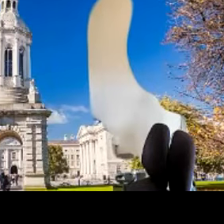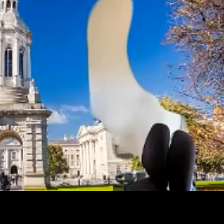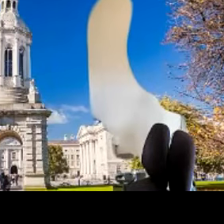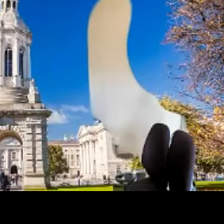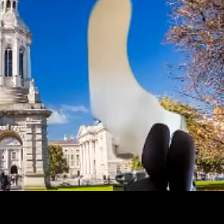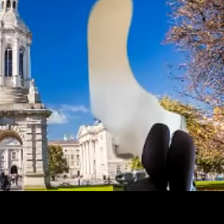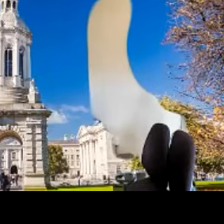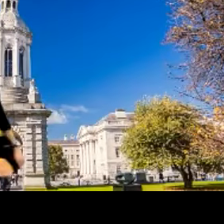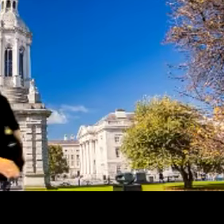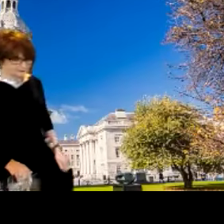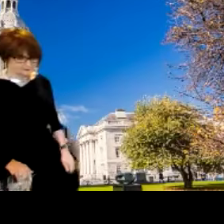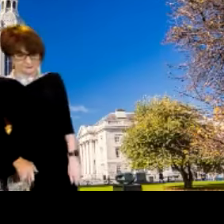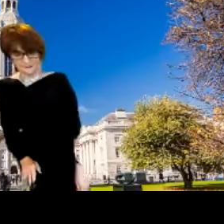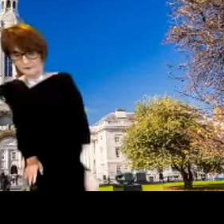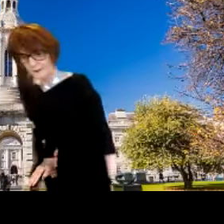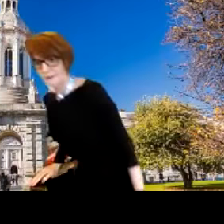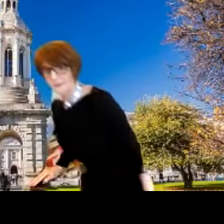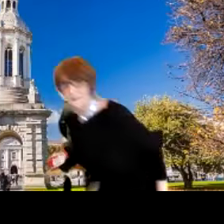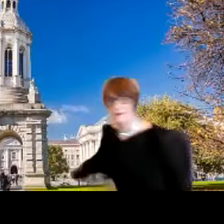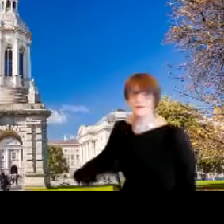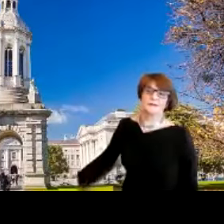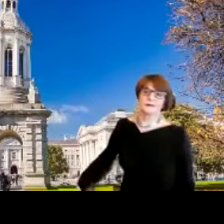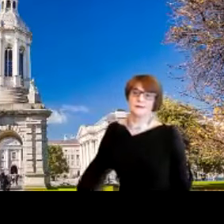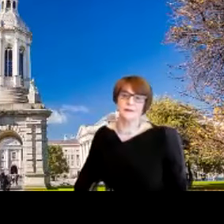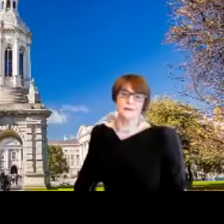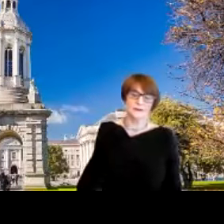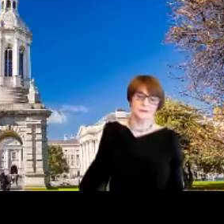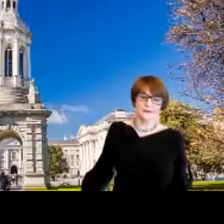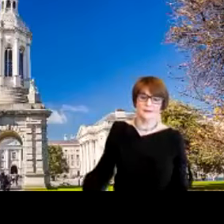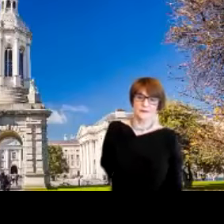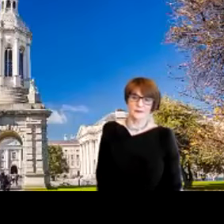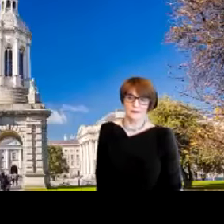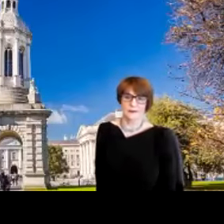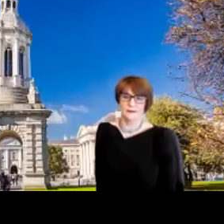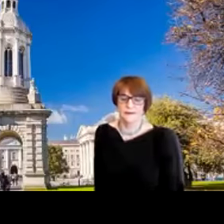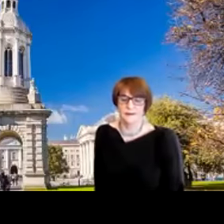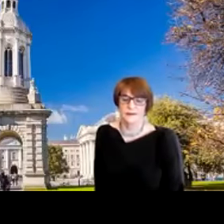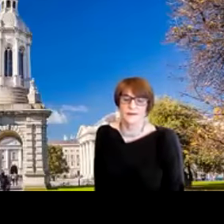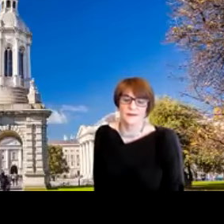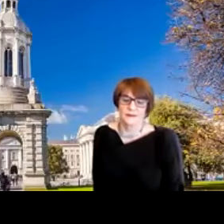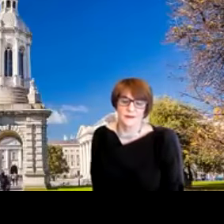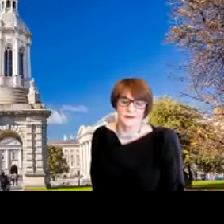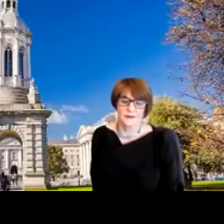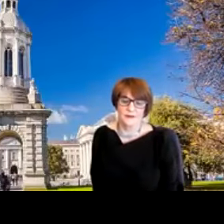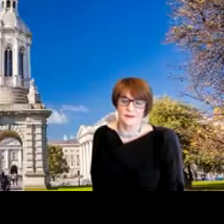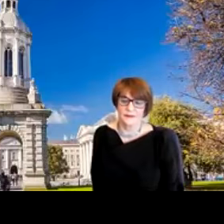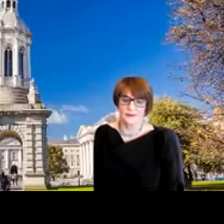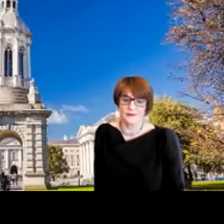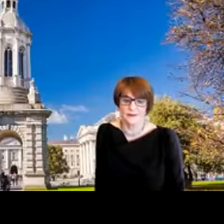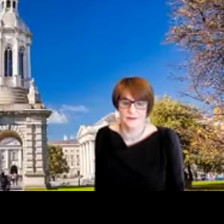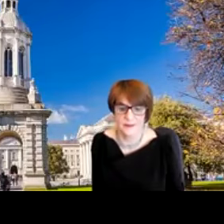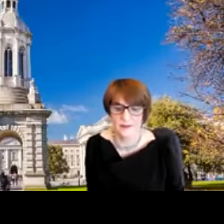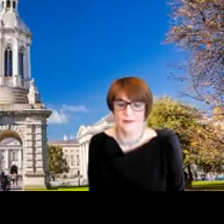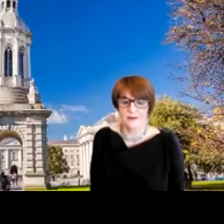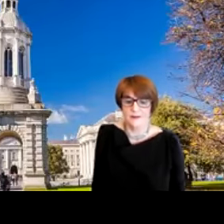ensure greater access to technology for people with intellectual disabilities. I have a particular interest in making much